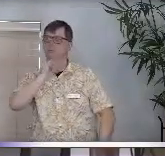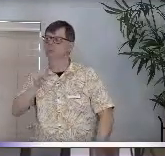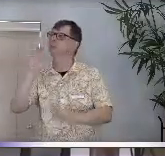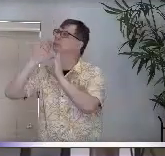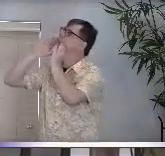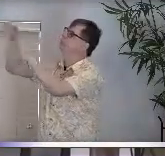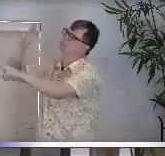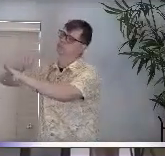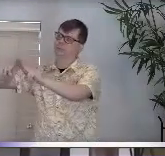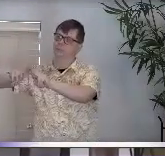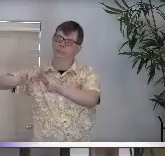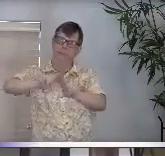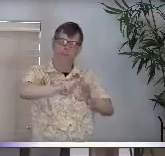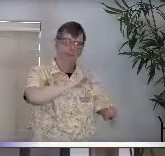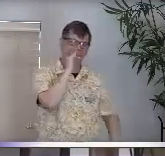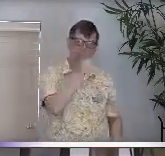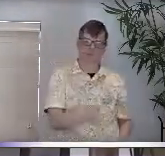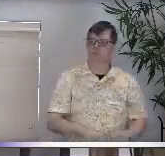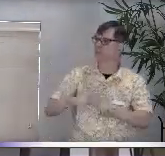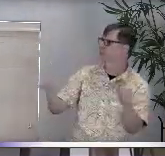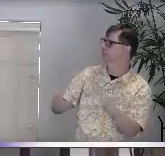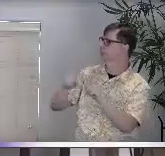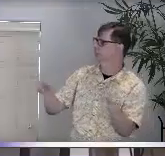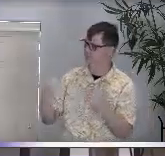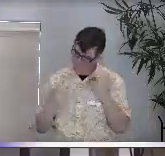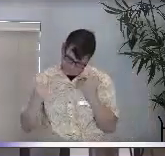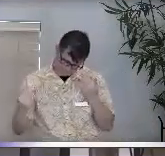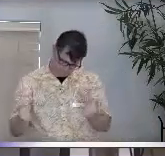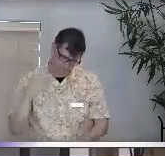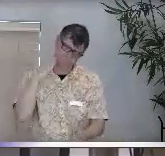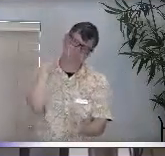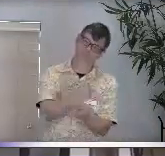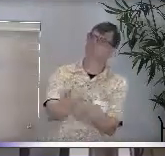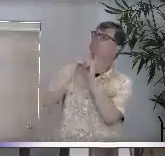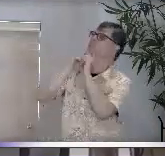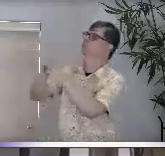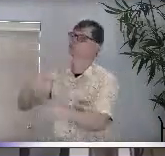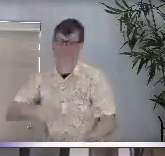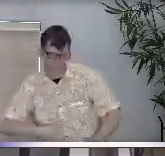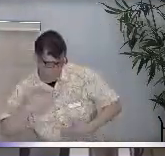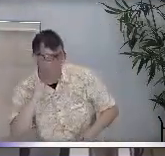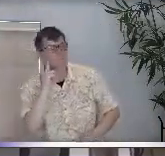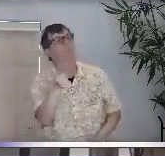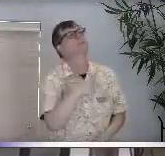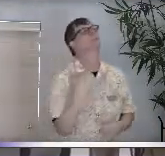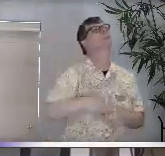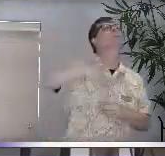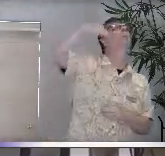call trouble is really directing the energy of law and telling it what you wish to receive more